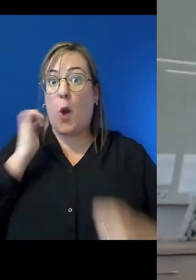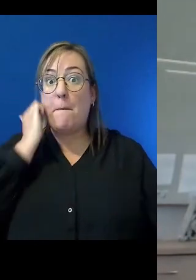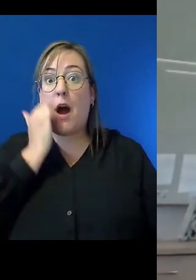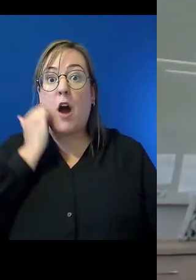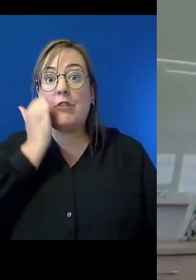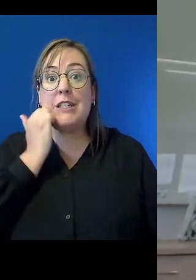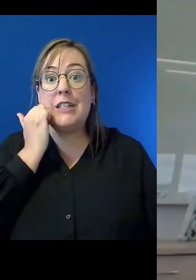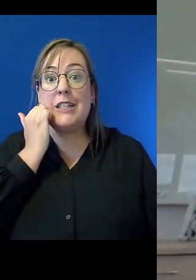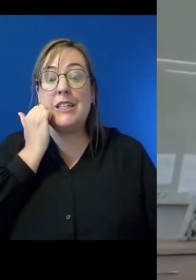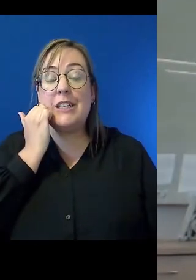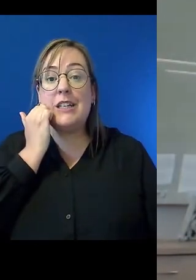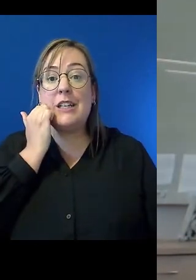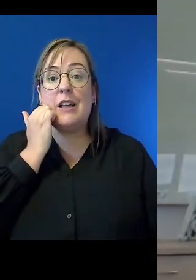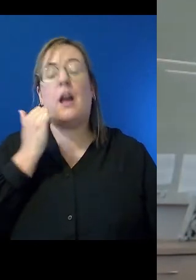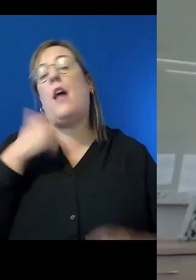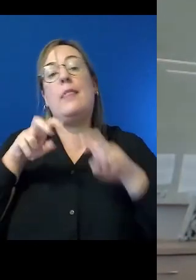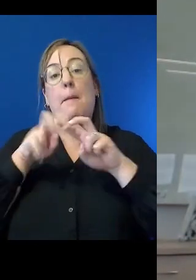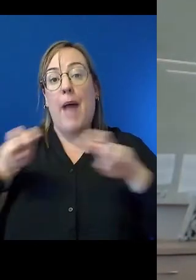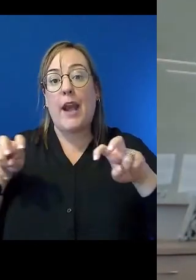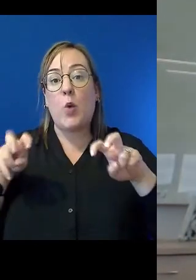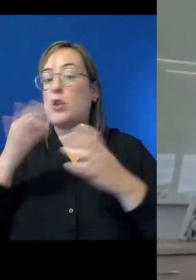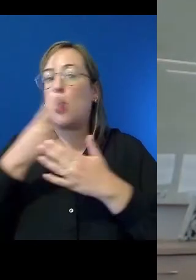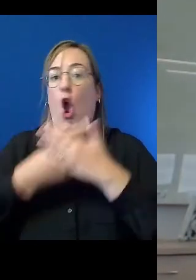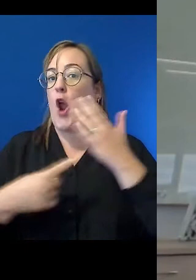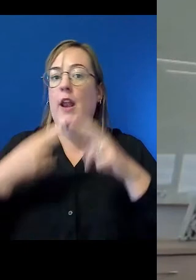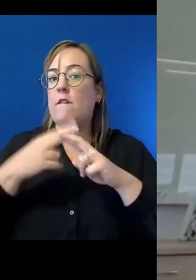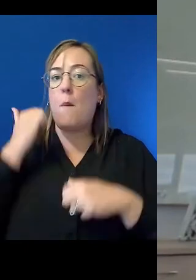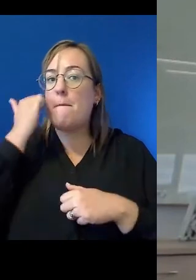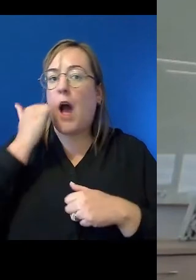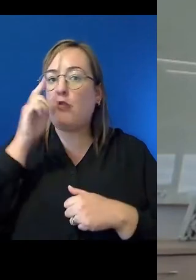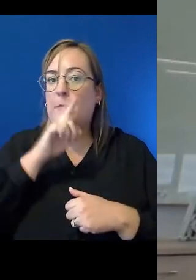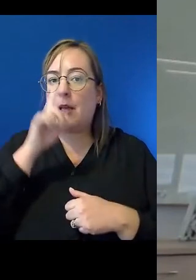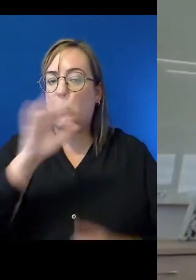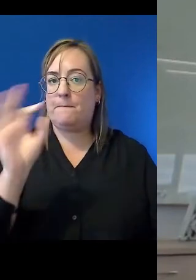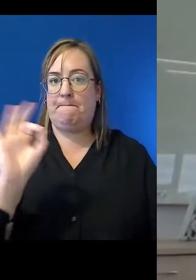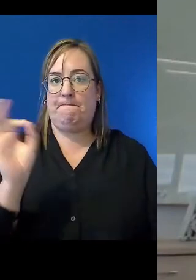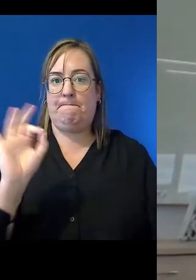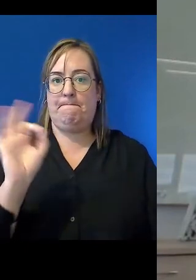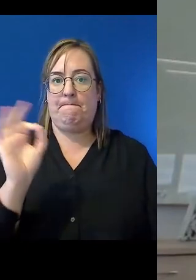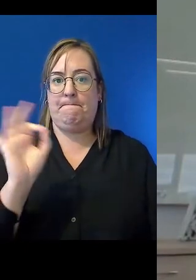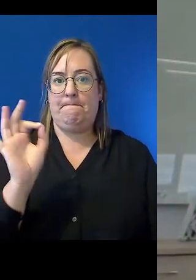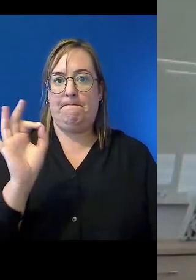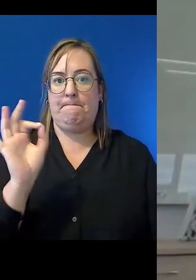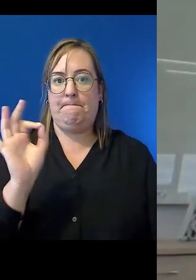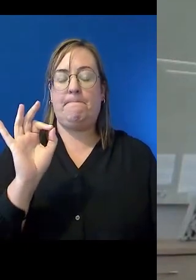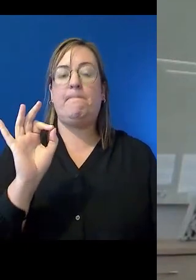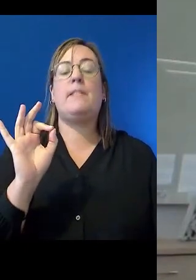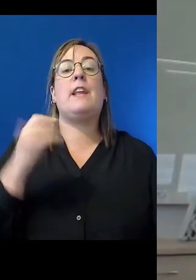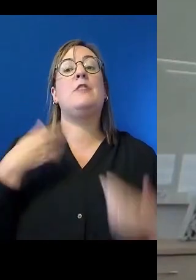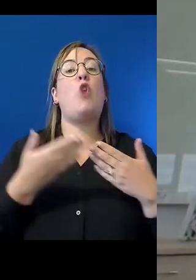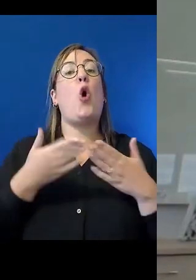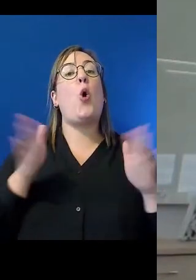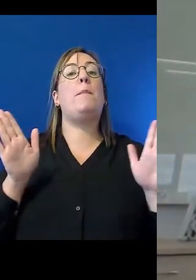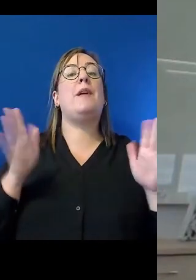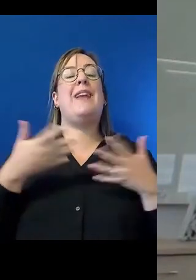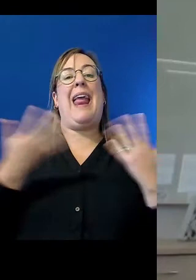to understand inside of the panel is that it's not exclusive to Maori people only. It's open to every